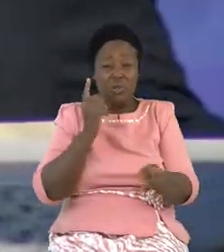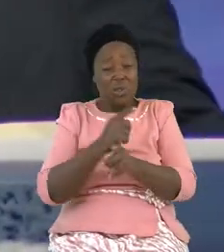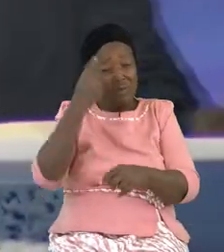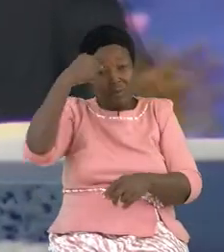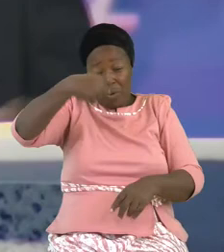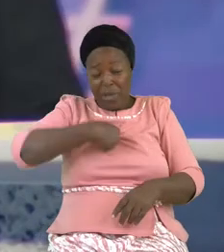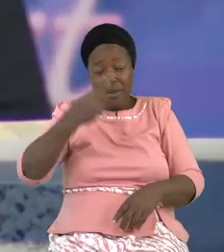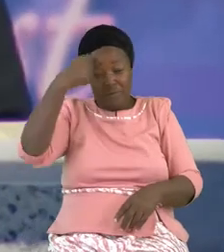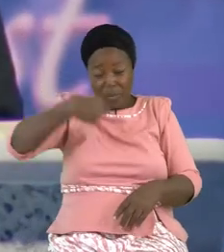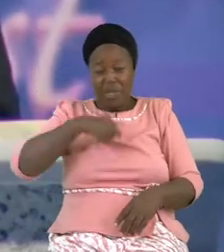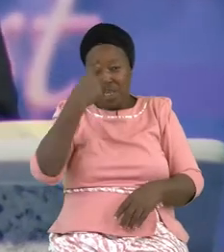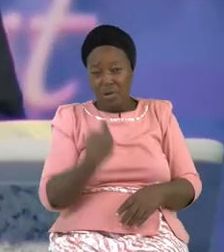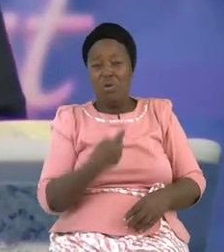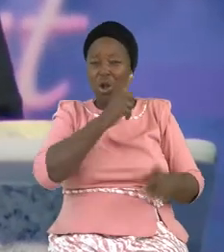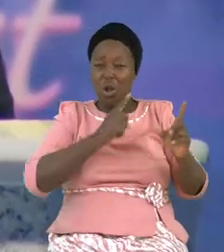on the cross of Calvary.